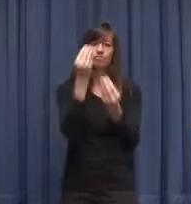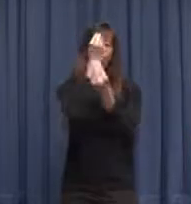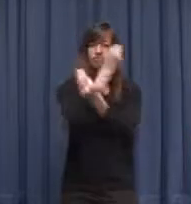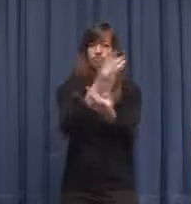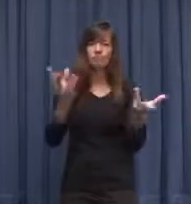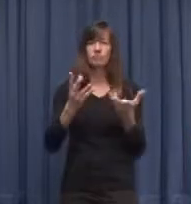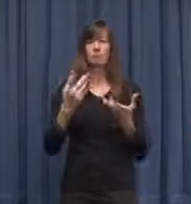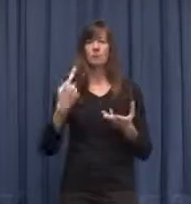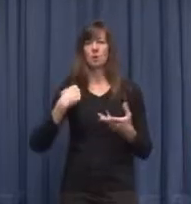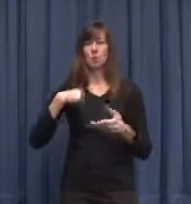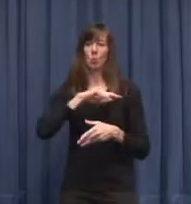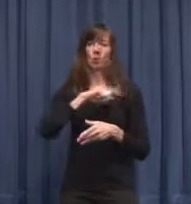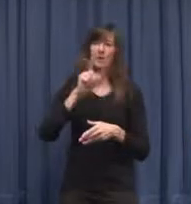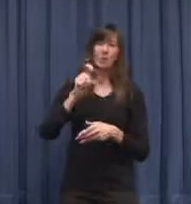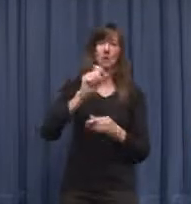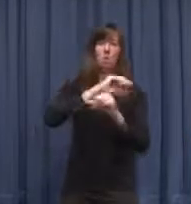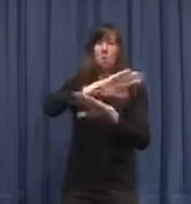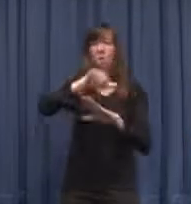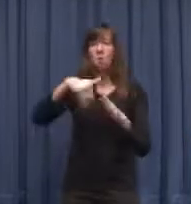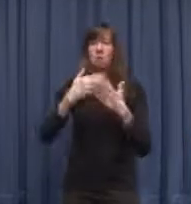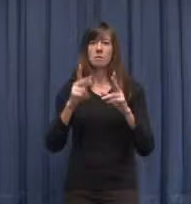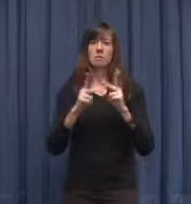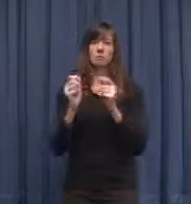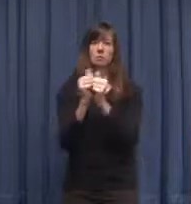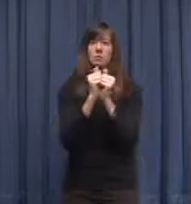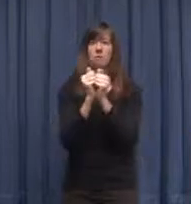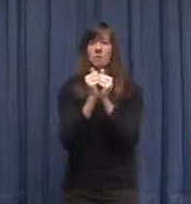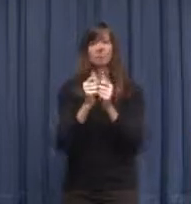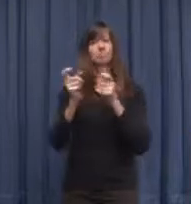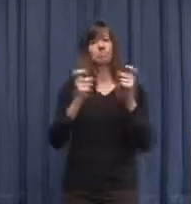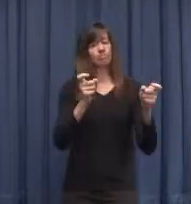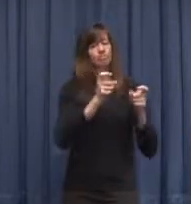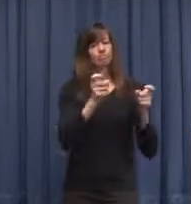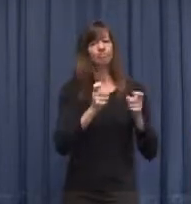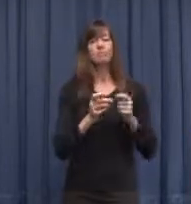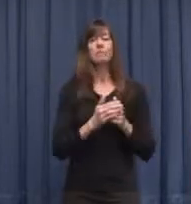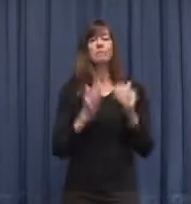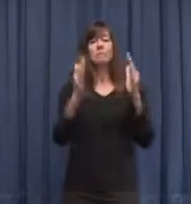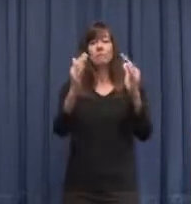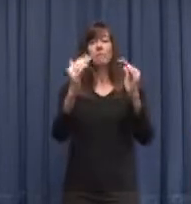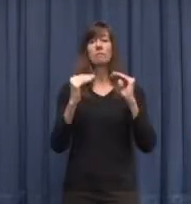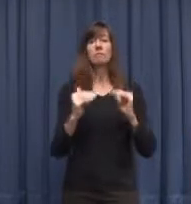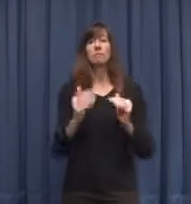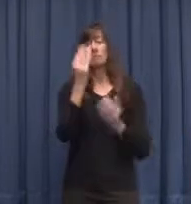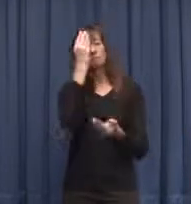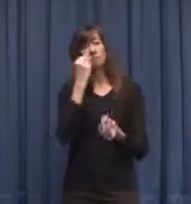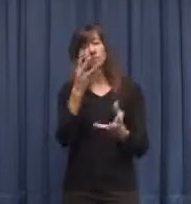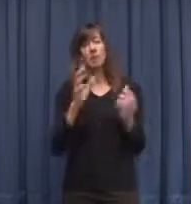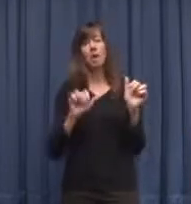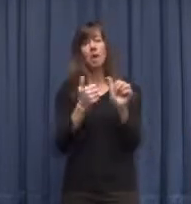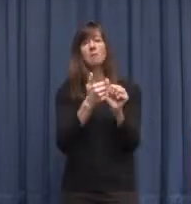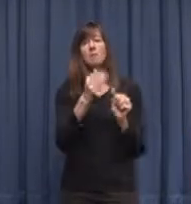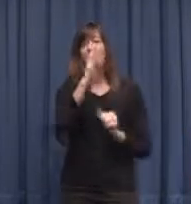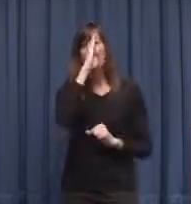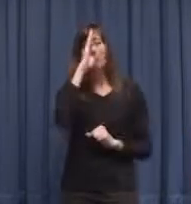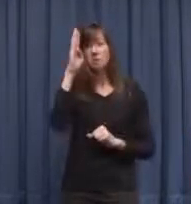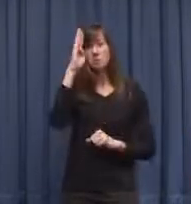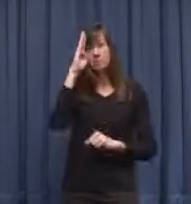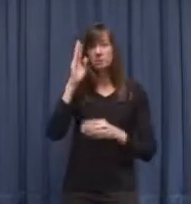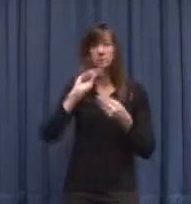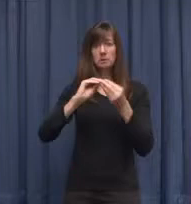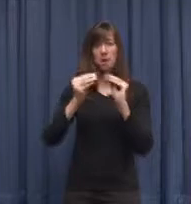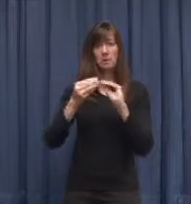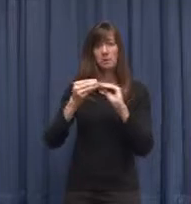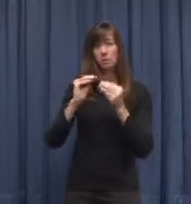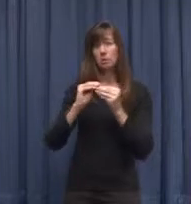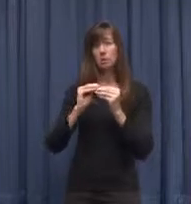this back under control. In terms of our hospitalization numbers, we are actually, this is the one small point